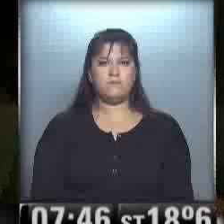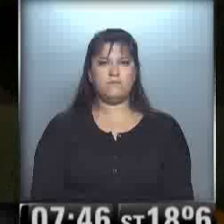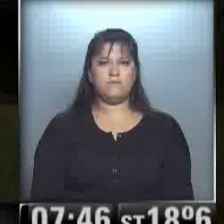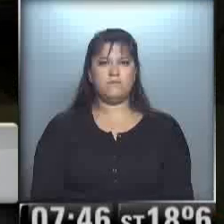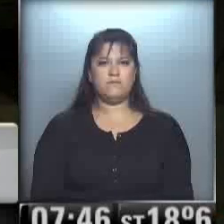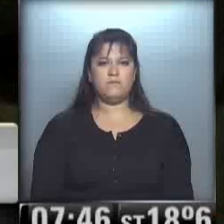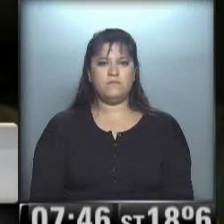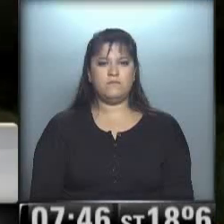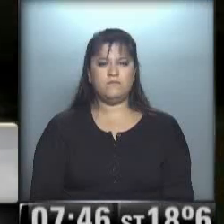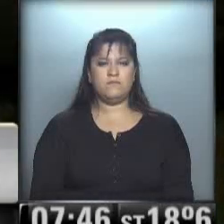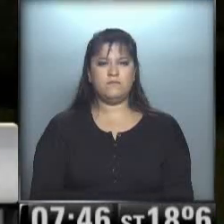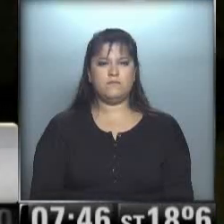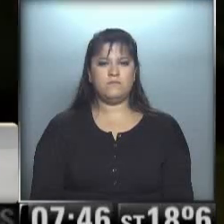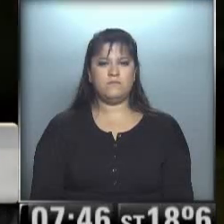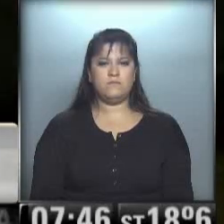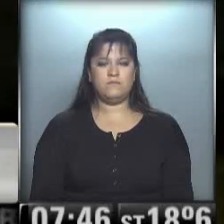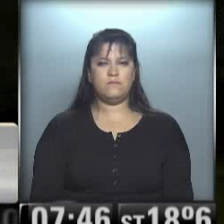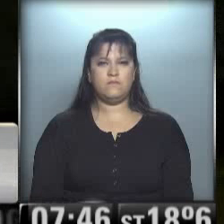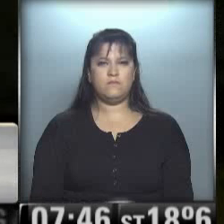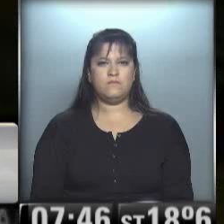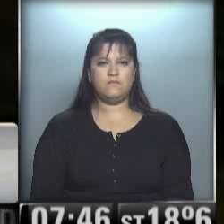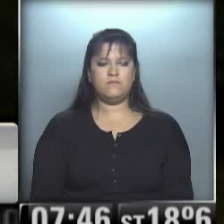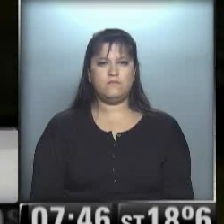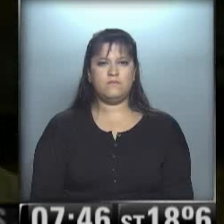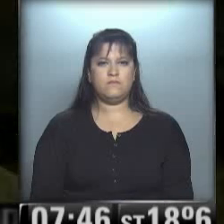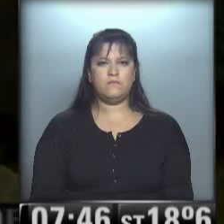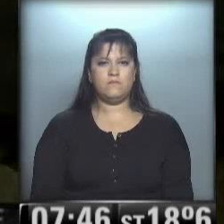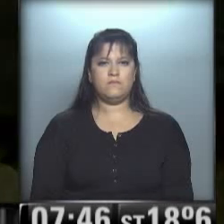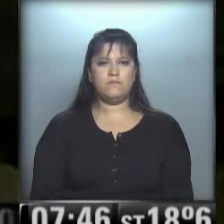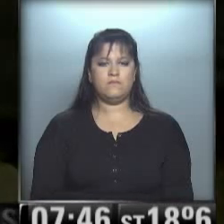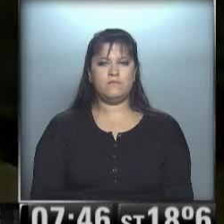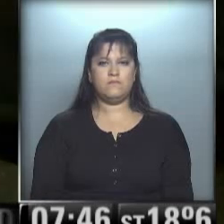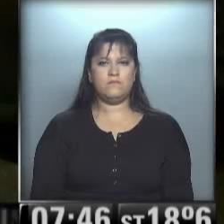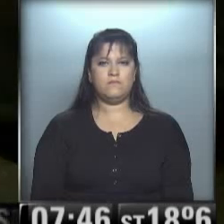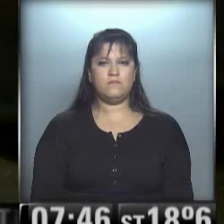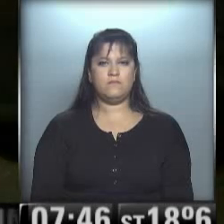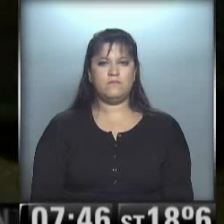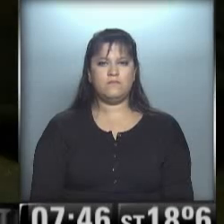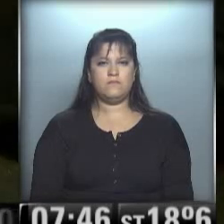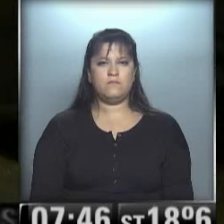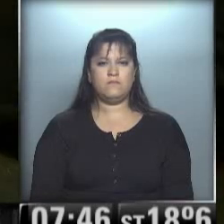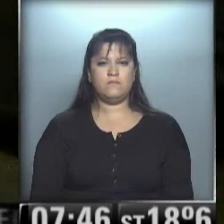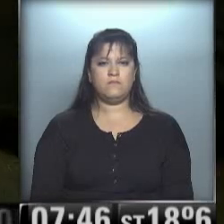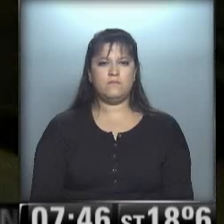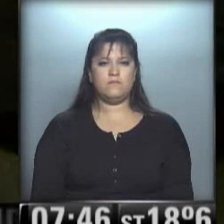This is a story of absurd notion, so to speak. You know,